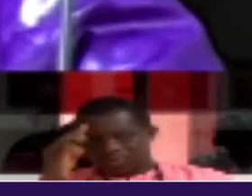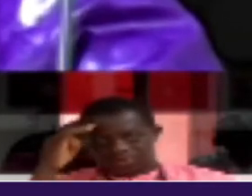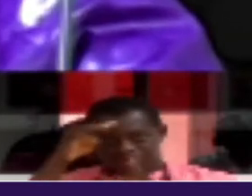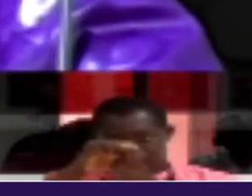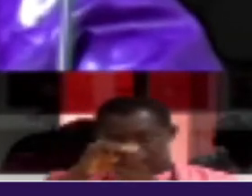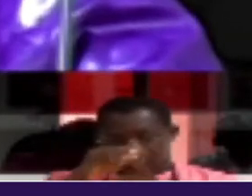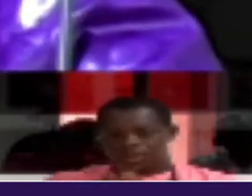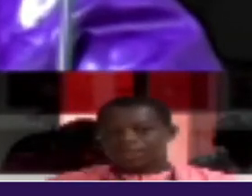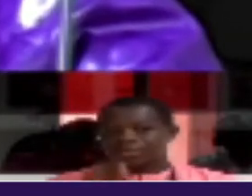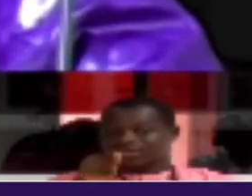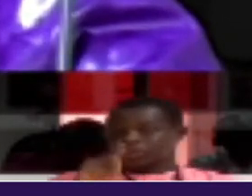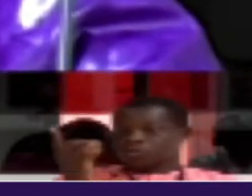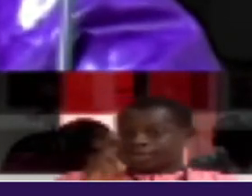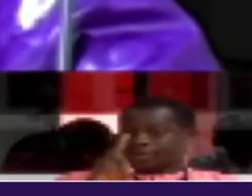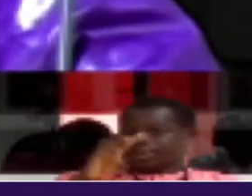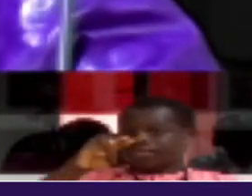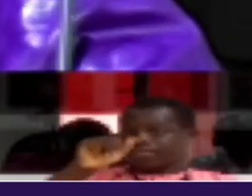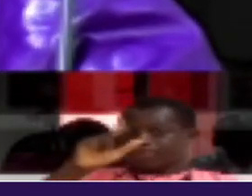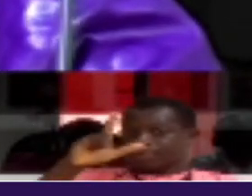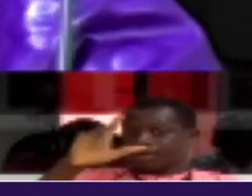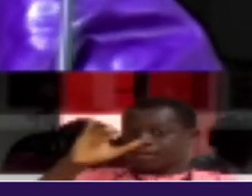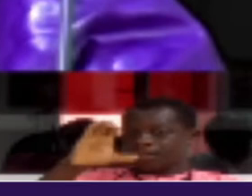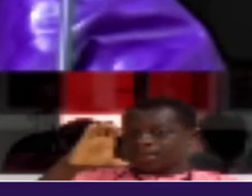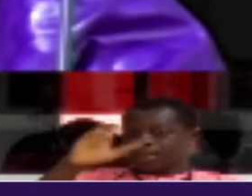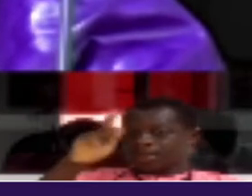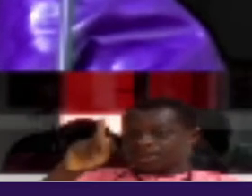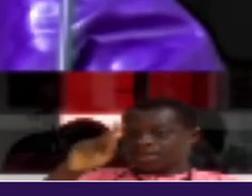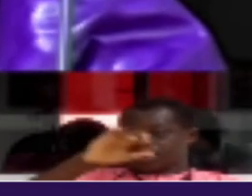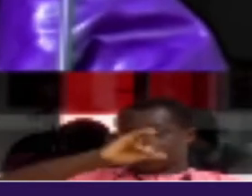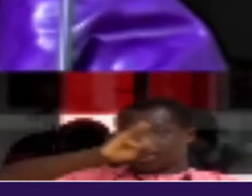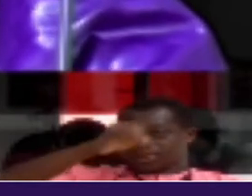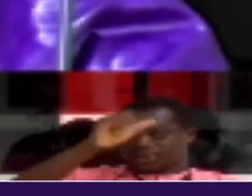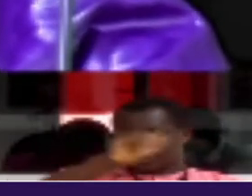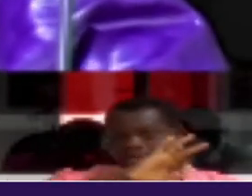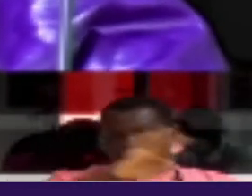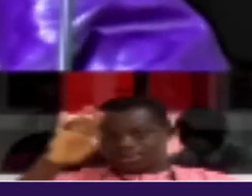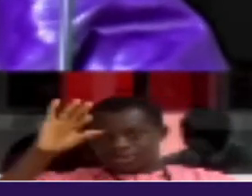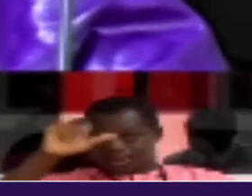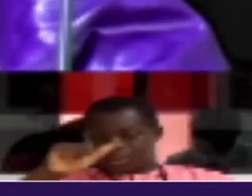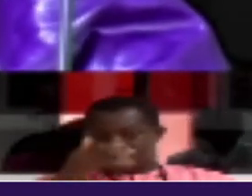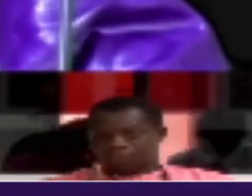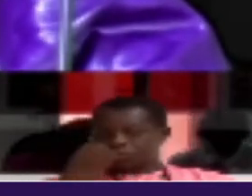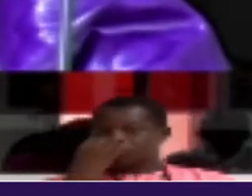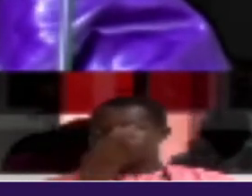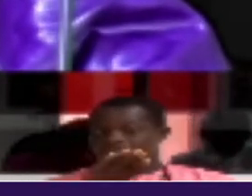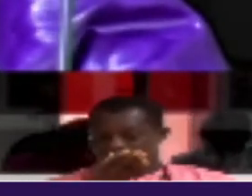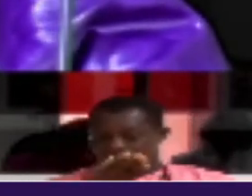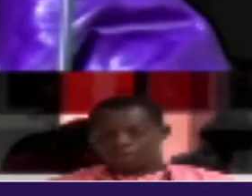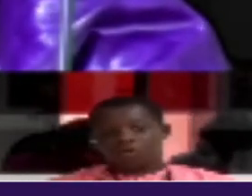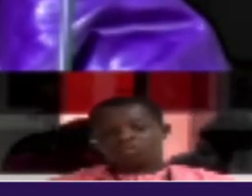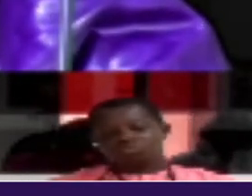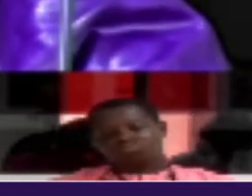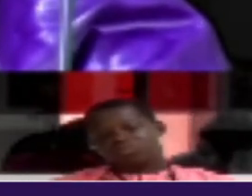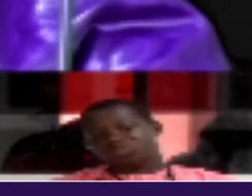This is what Malik Jatta had to say. He testified before this commission. He said, one